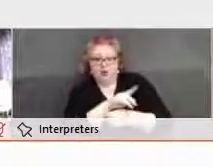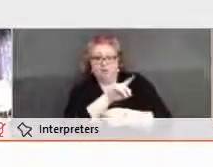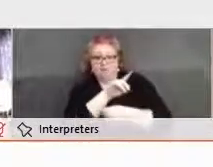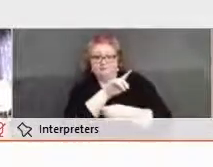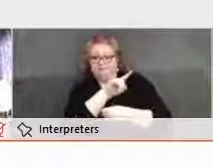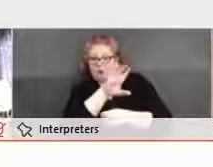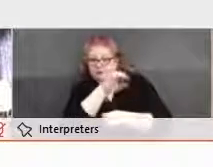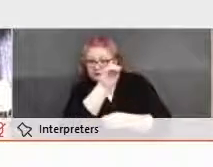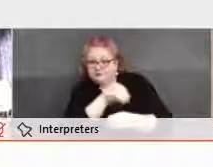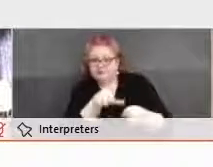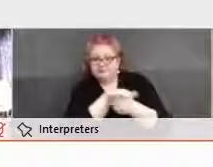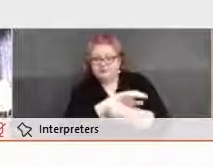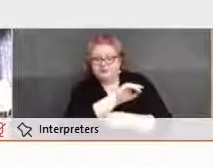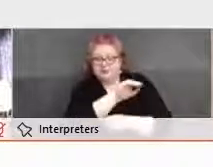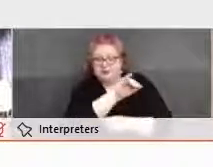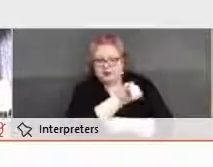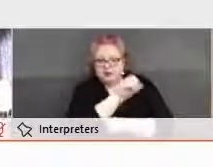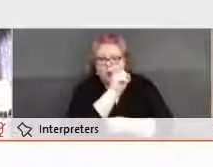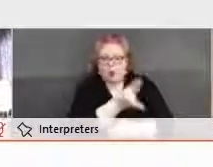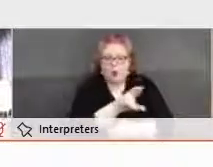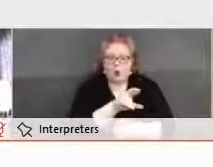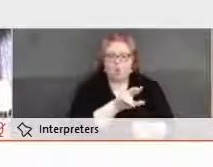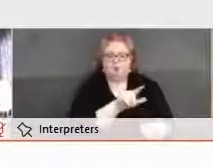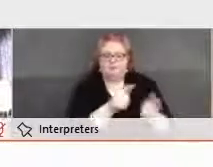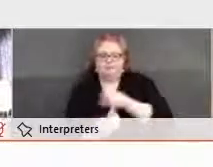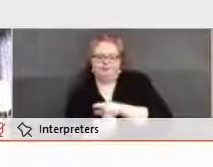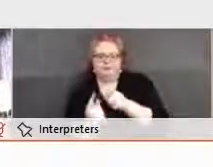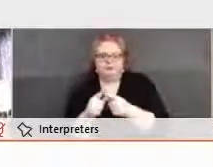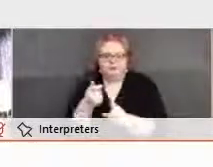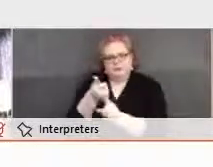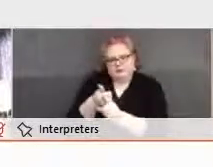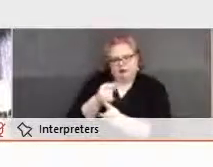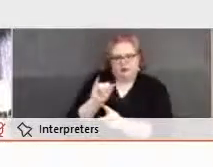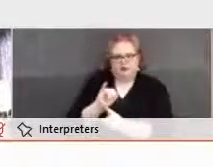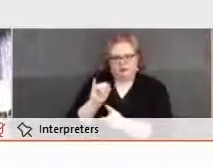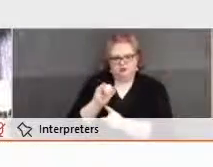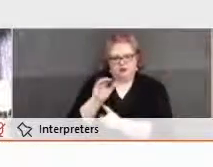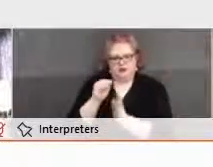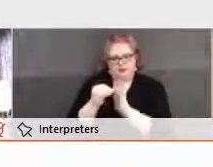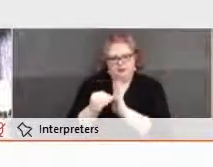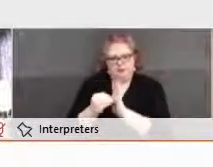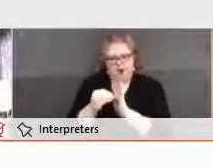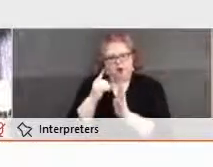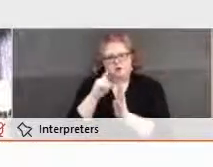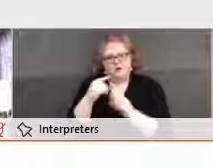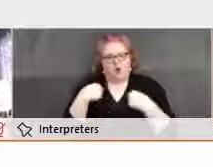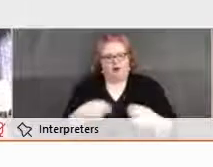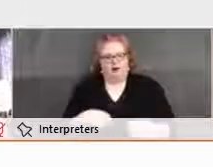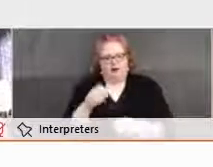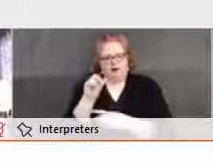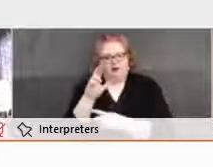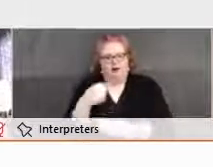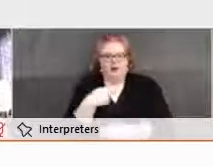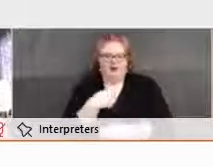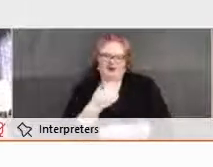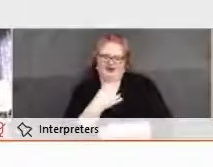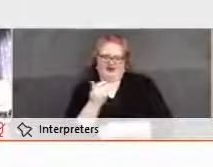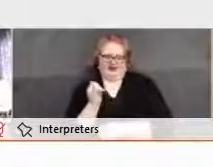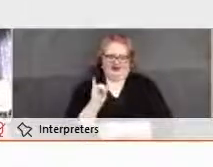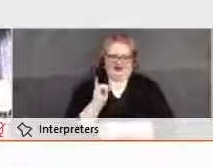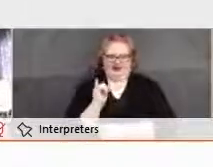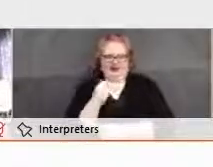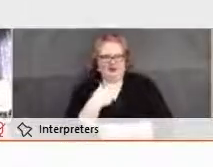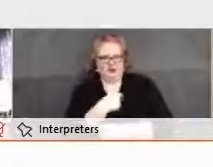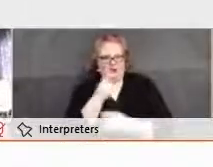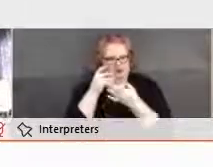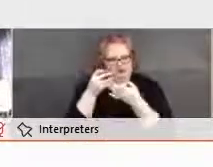into a self-insured model of providing health care, we felt like we were certain that we were on a